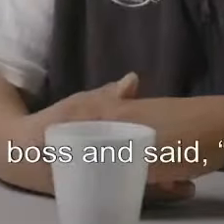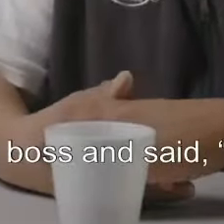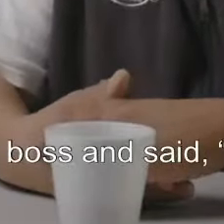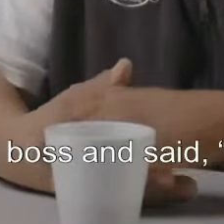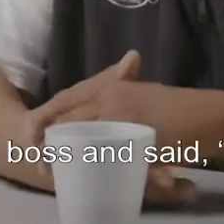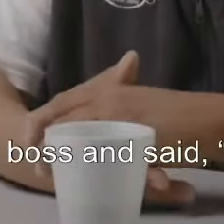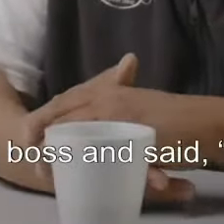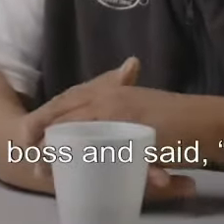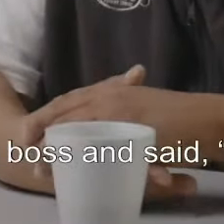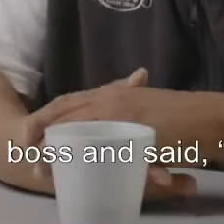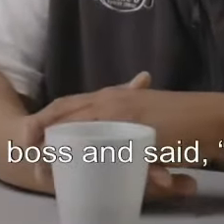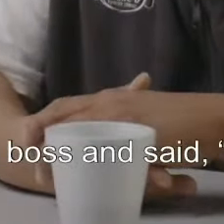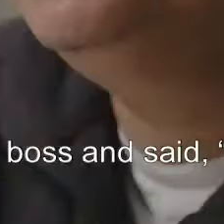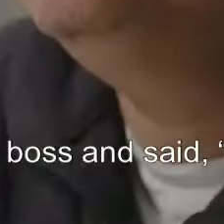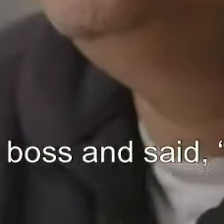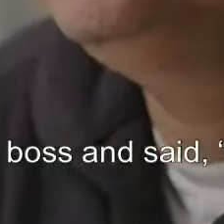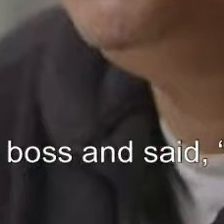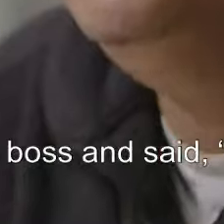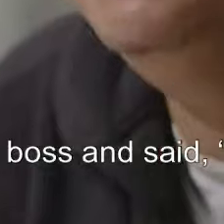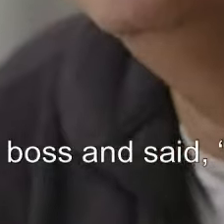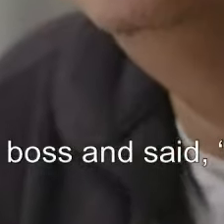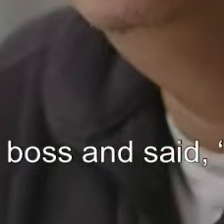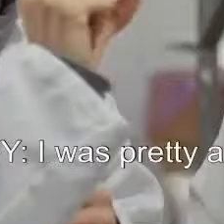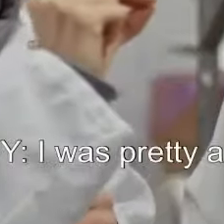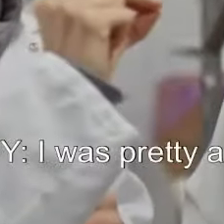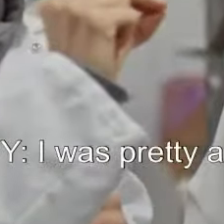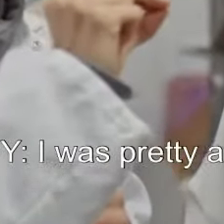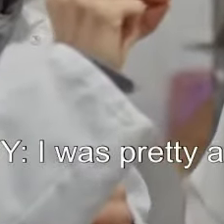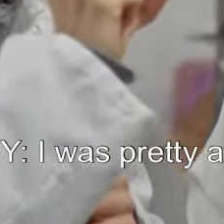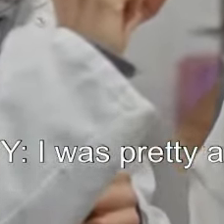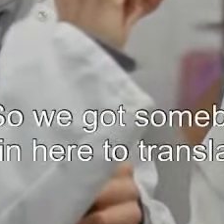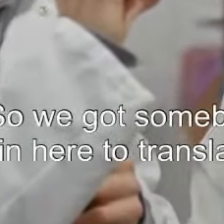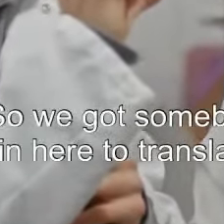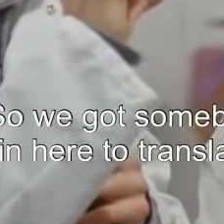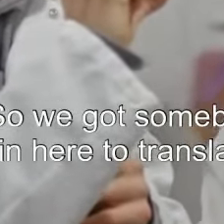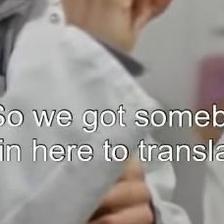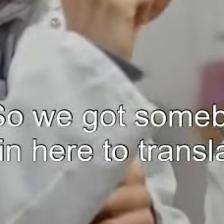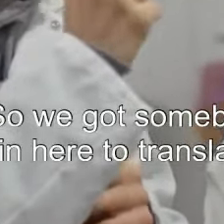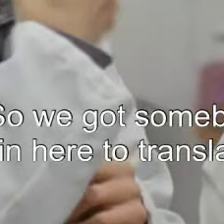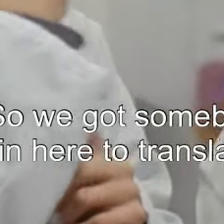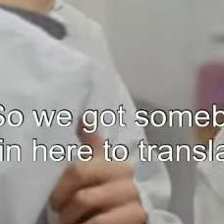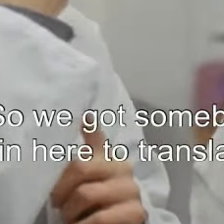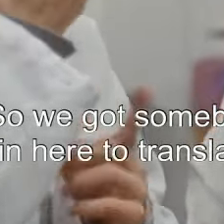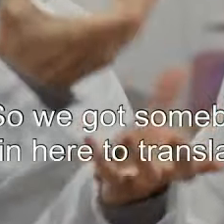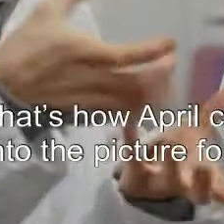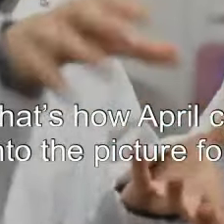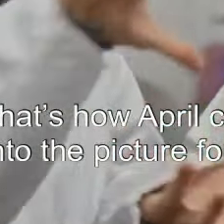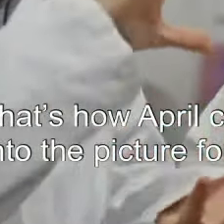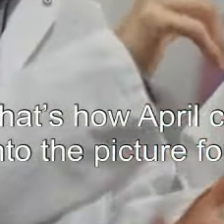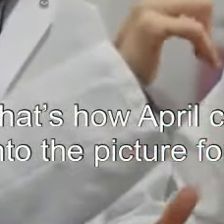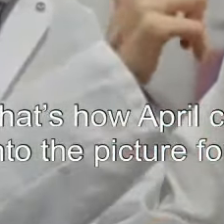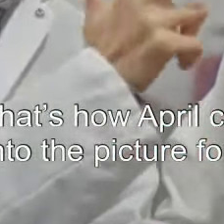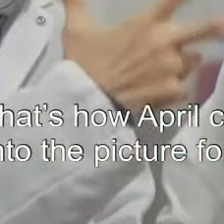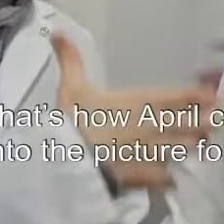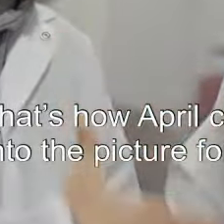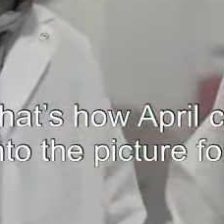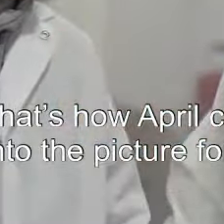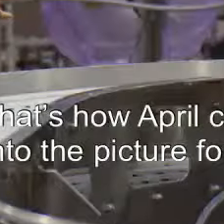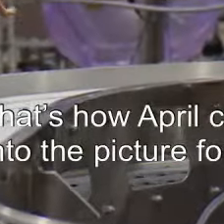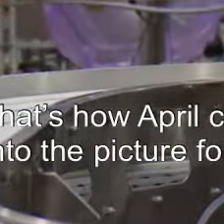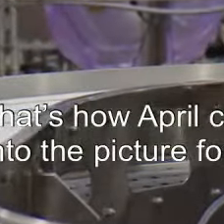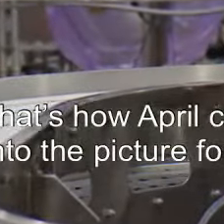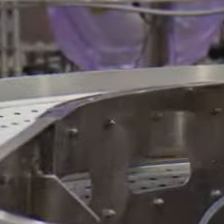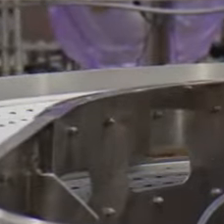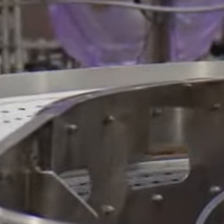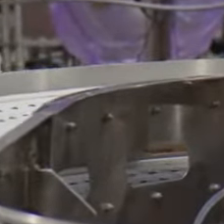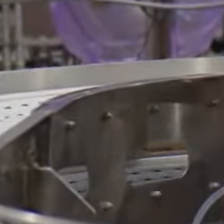So I talked to my boss and said, why don't we try that? I was pretty amazed. So we got somebody in here to translate. That's how April came into the picture for